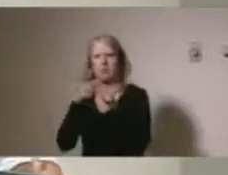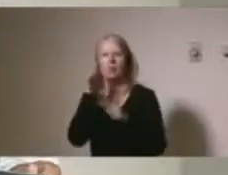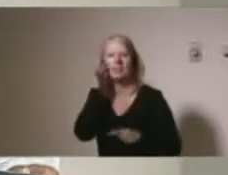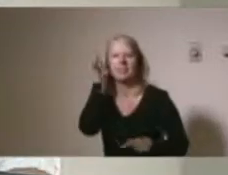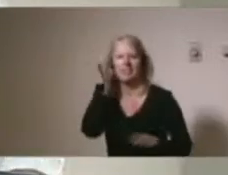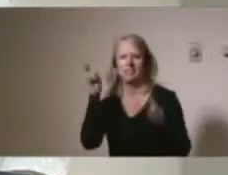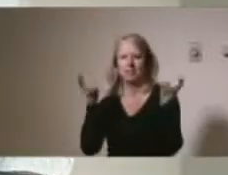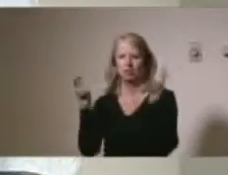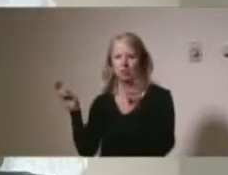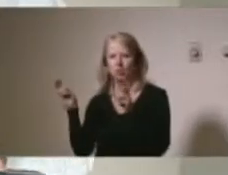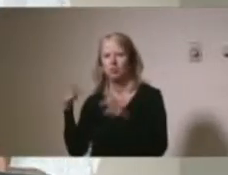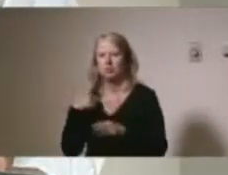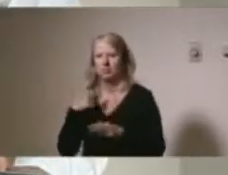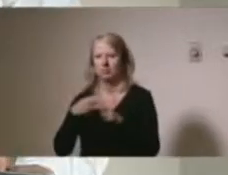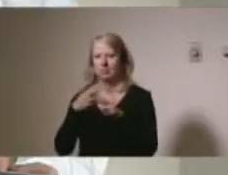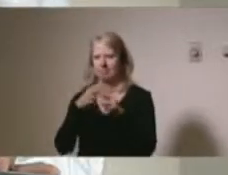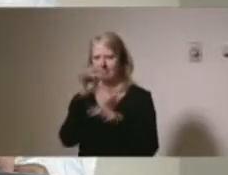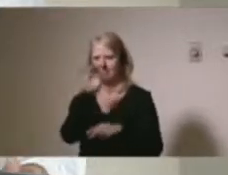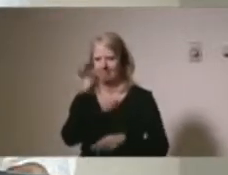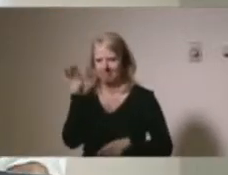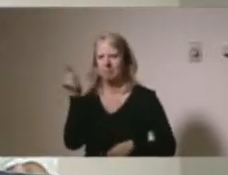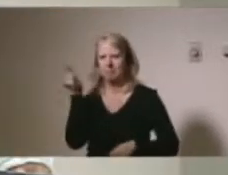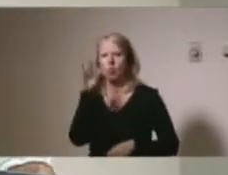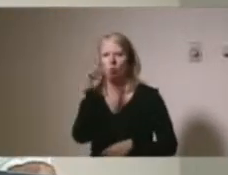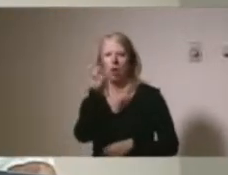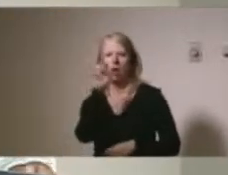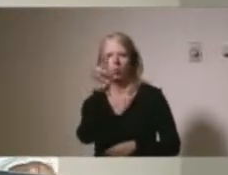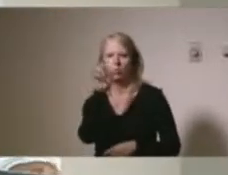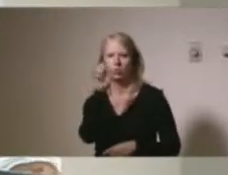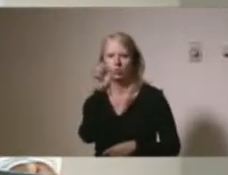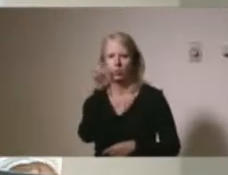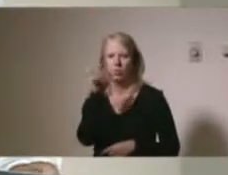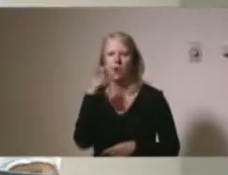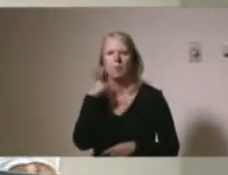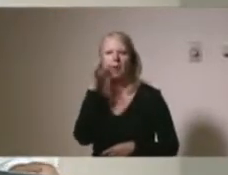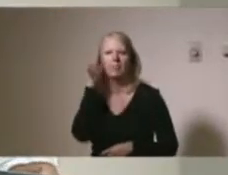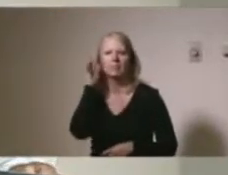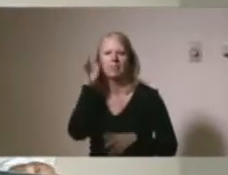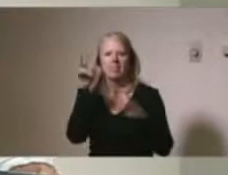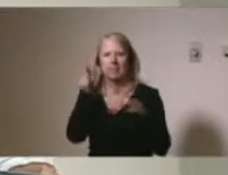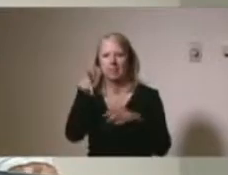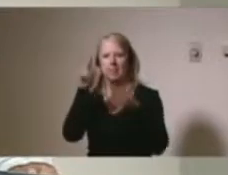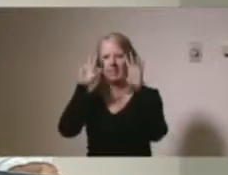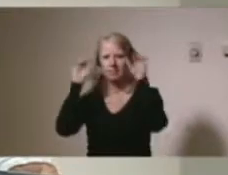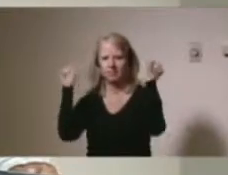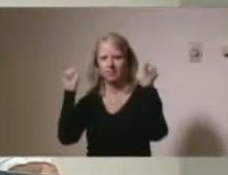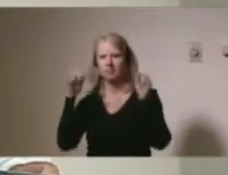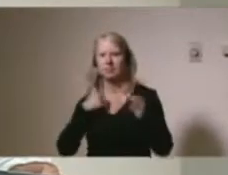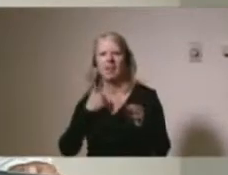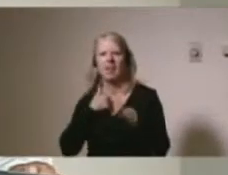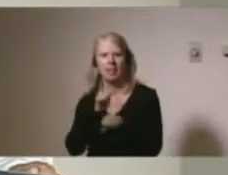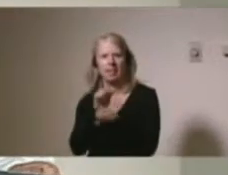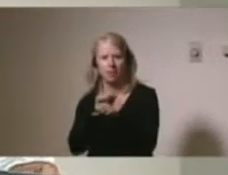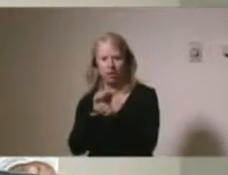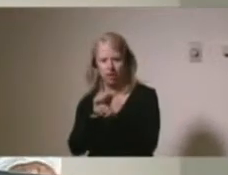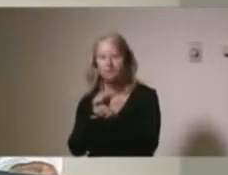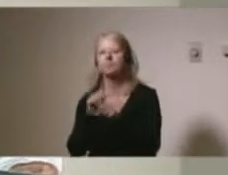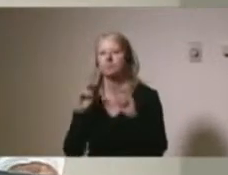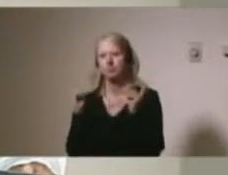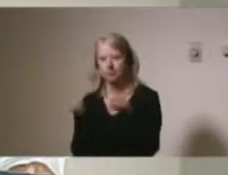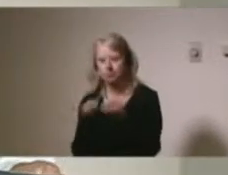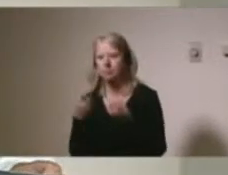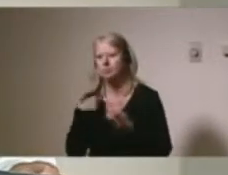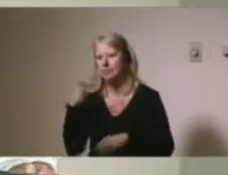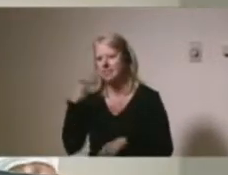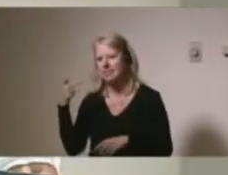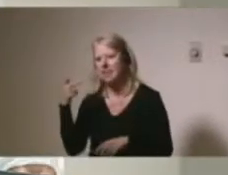in Ojibwe. I'm Ron Rousseau. I'm the Aboriginal Vice President of the Canada Labour Congress. I'm the second Vice President of Yukon